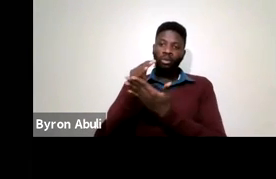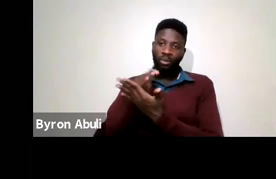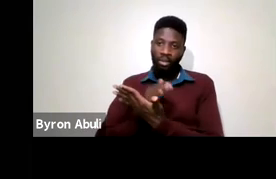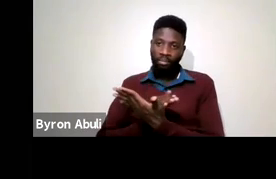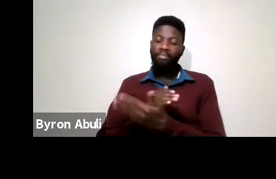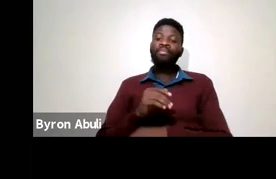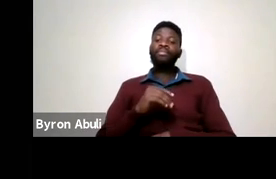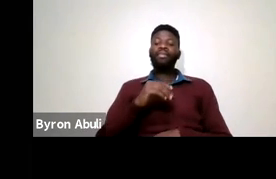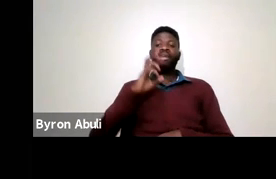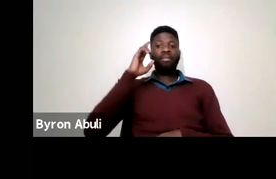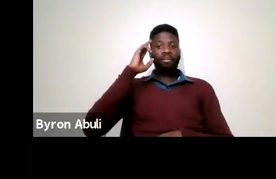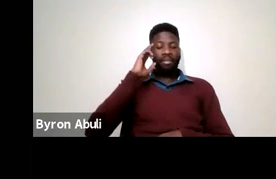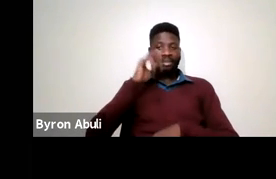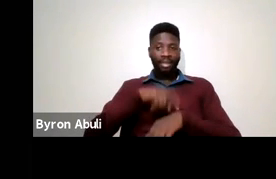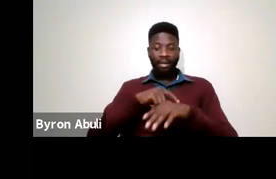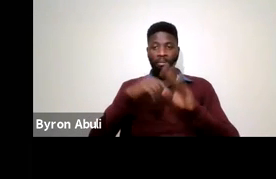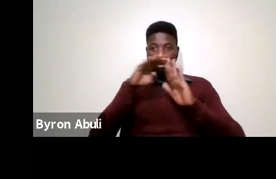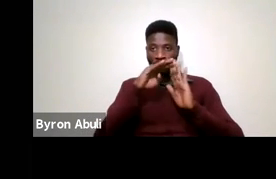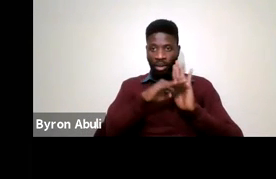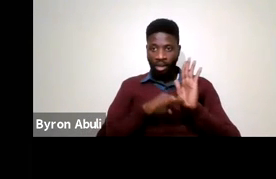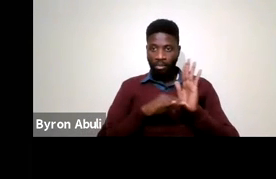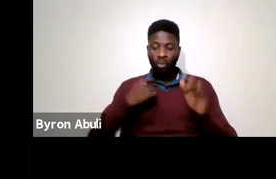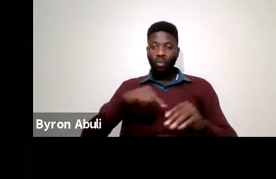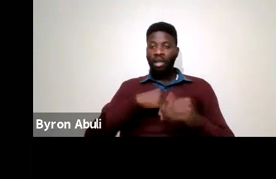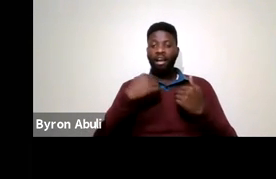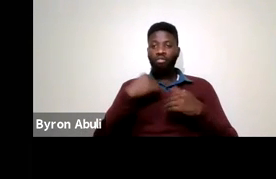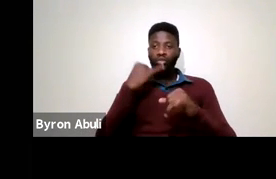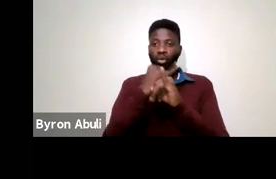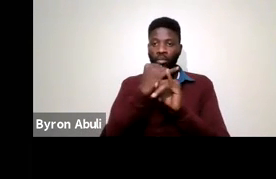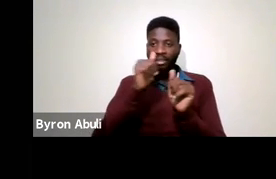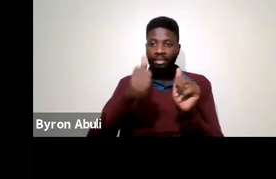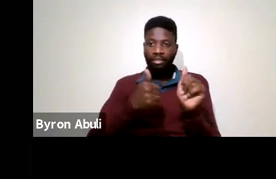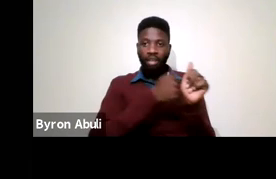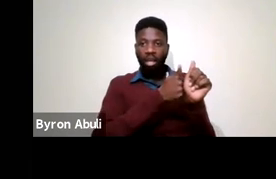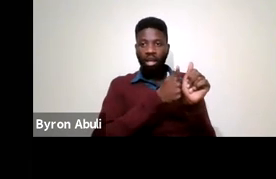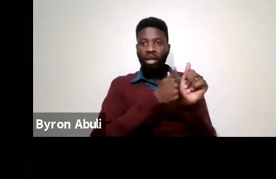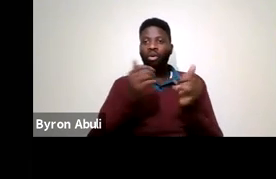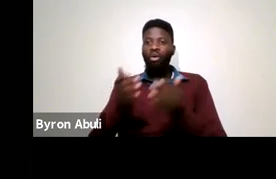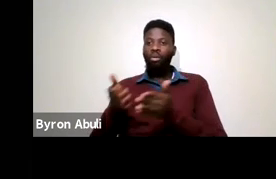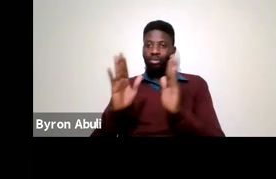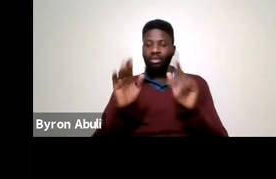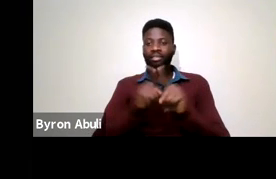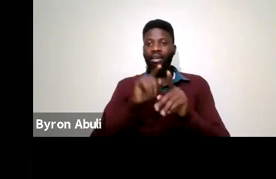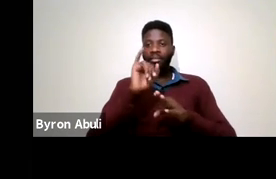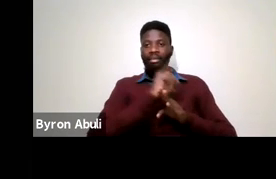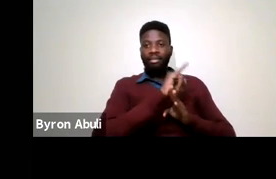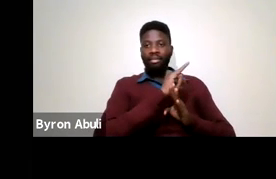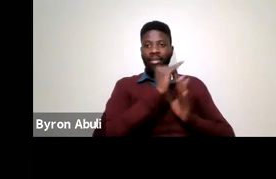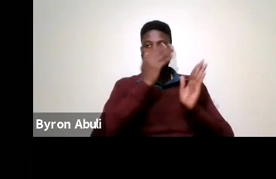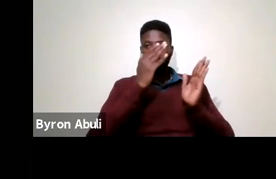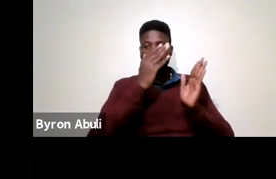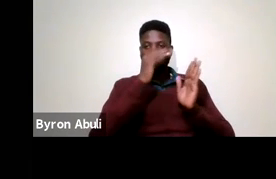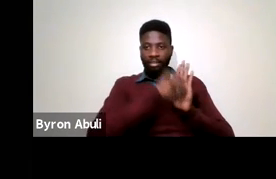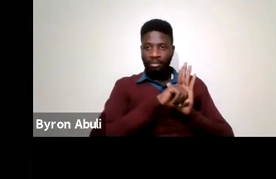to have a job shadowing opportunity. You are going to have internship opportunities. You may